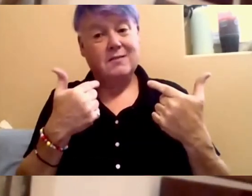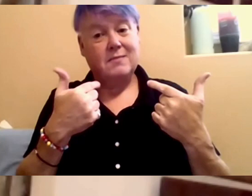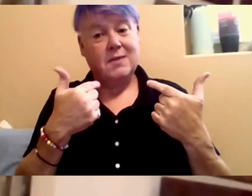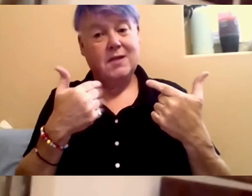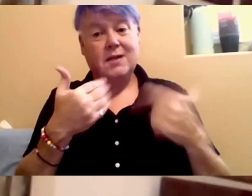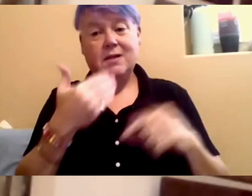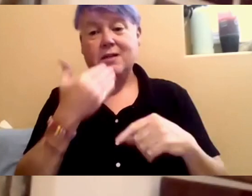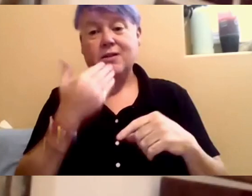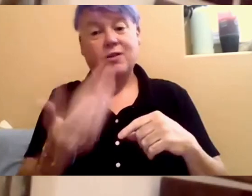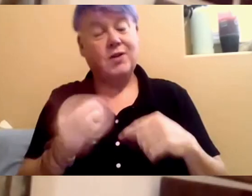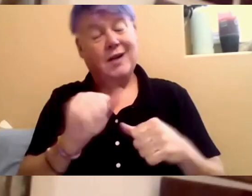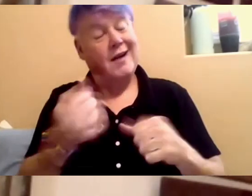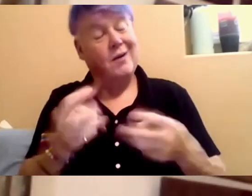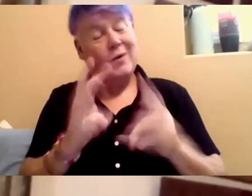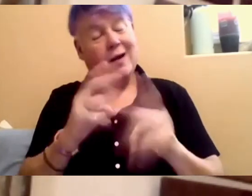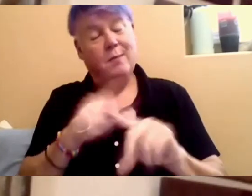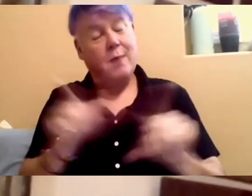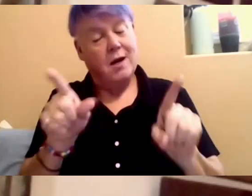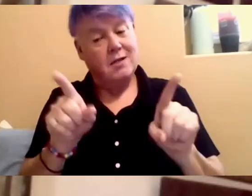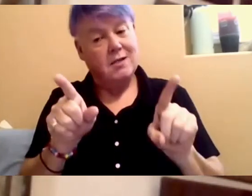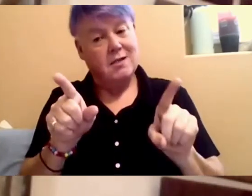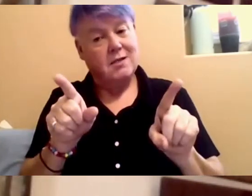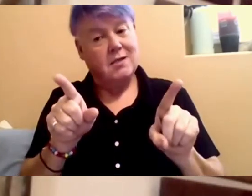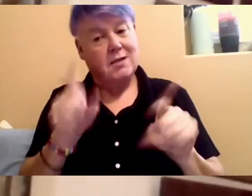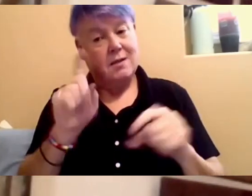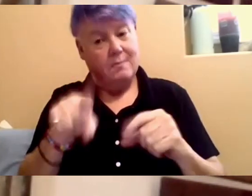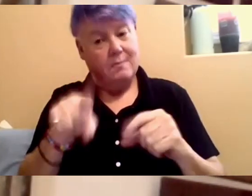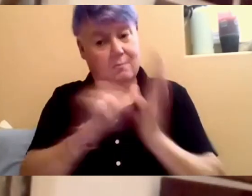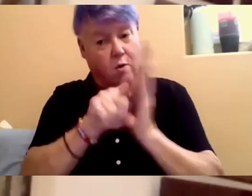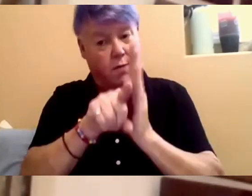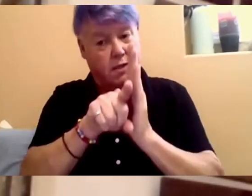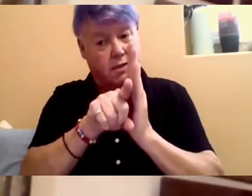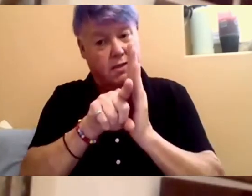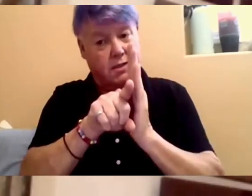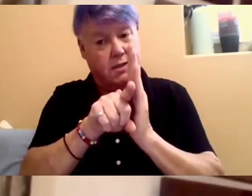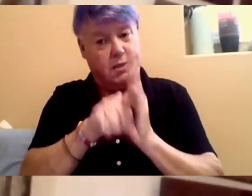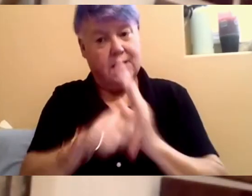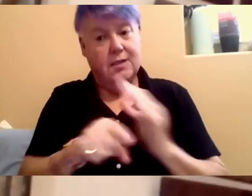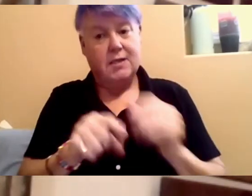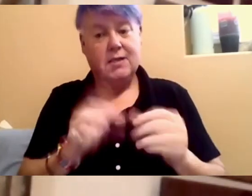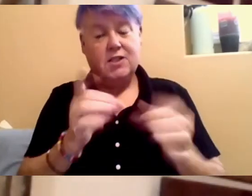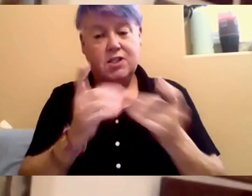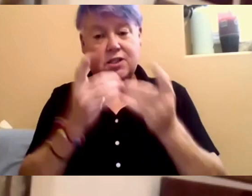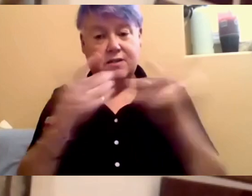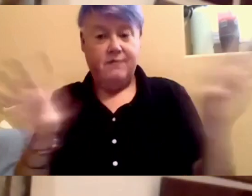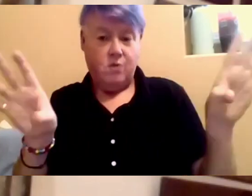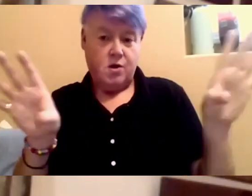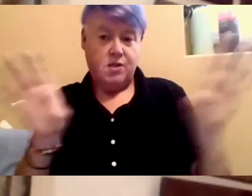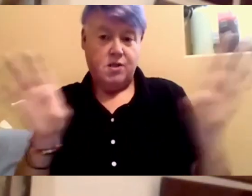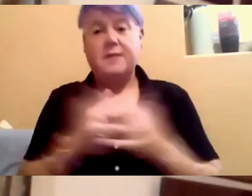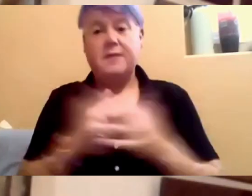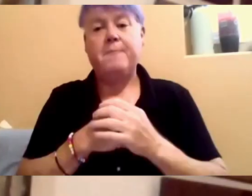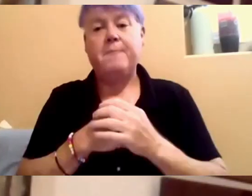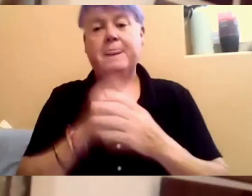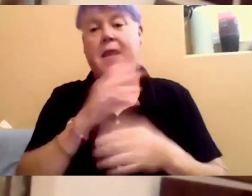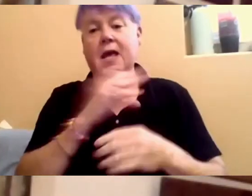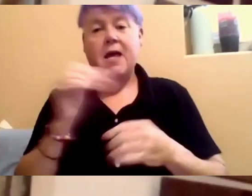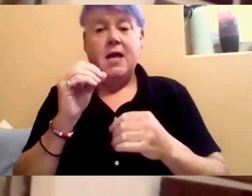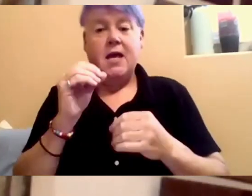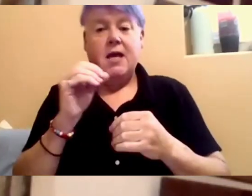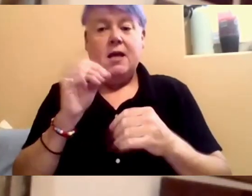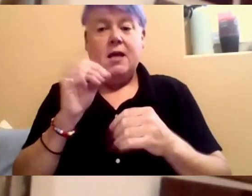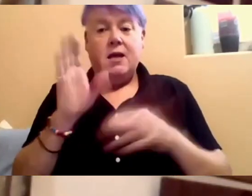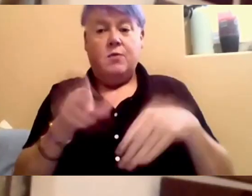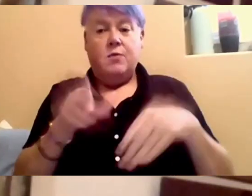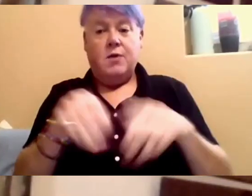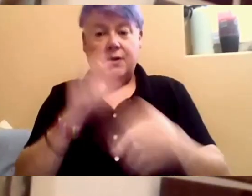roses anyway, but at the moment he is just divorced and has just walked out of his